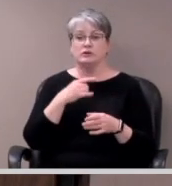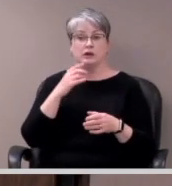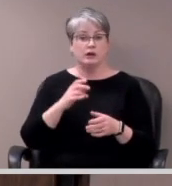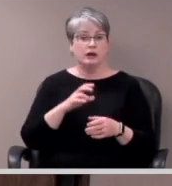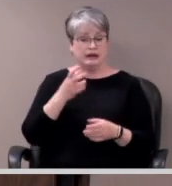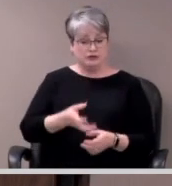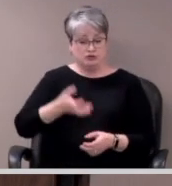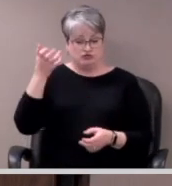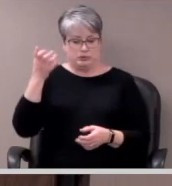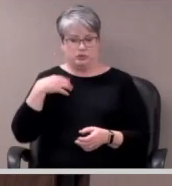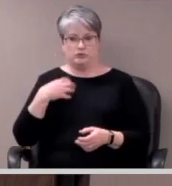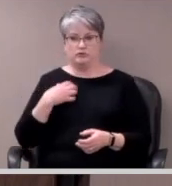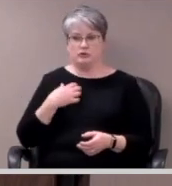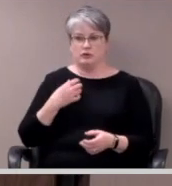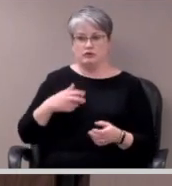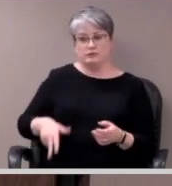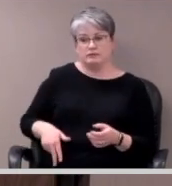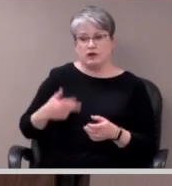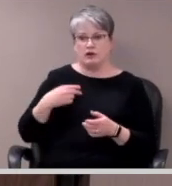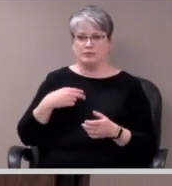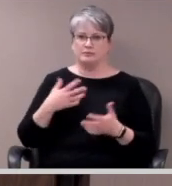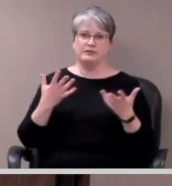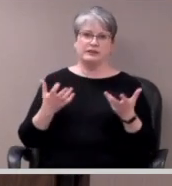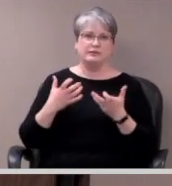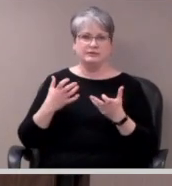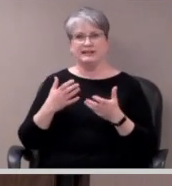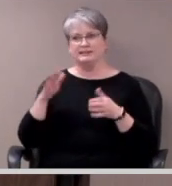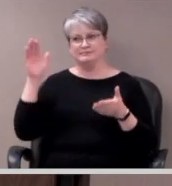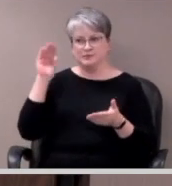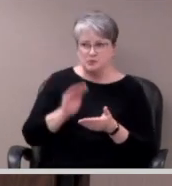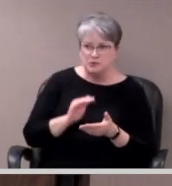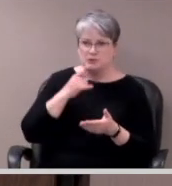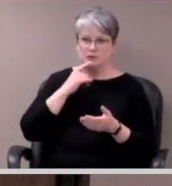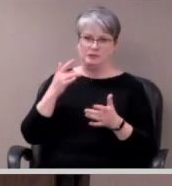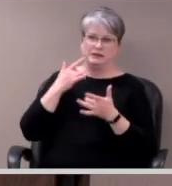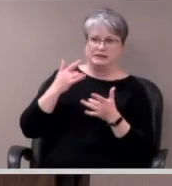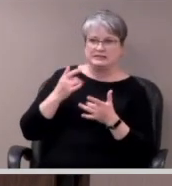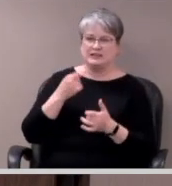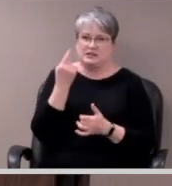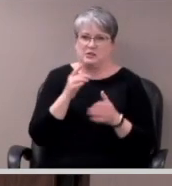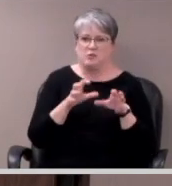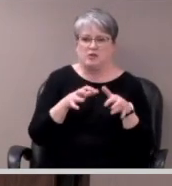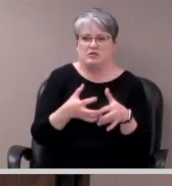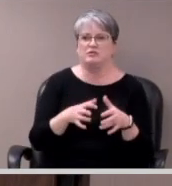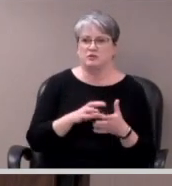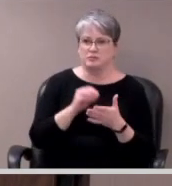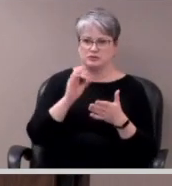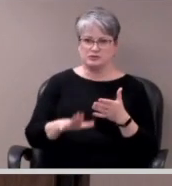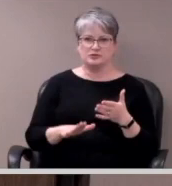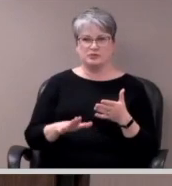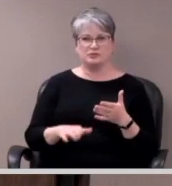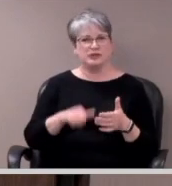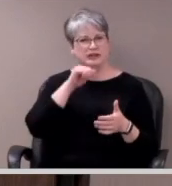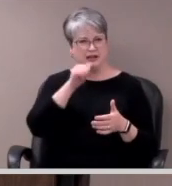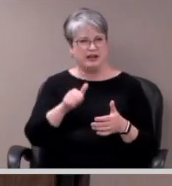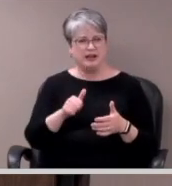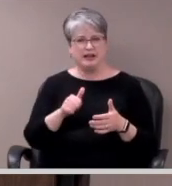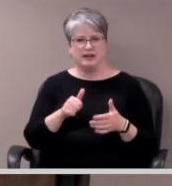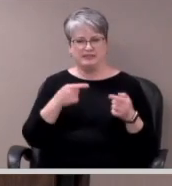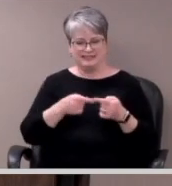uniformed SROs to appease anxieties of one group of students negates the